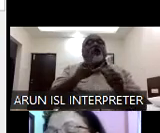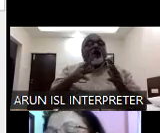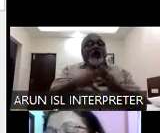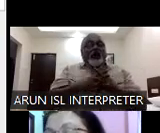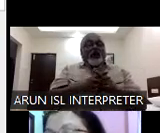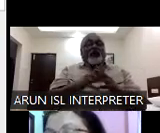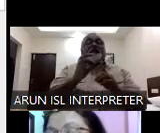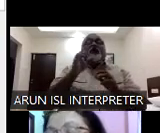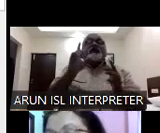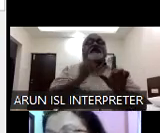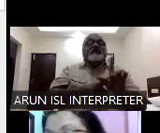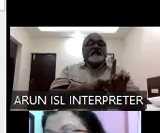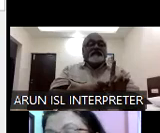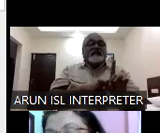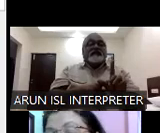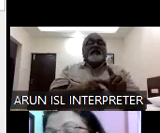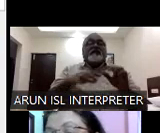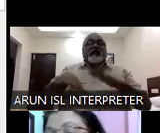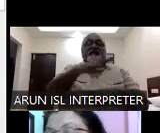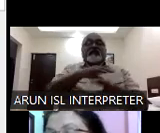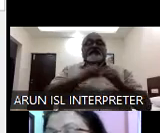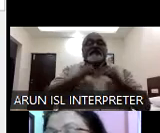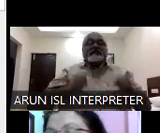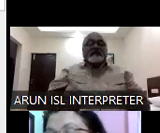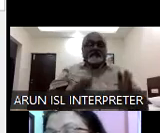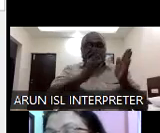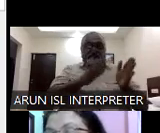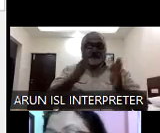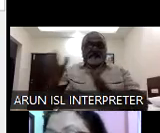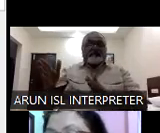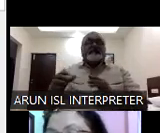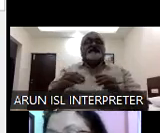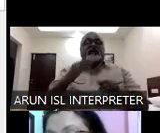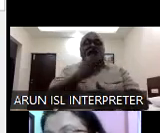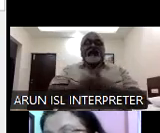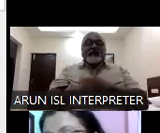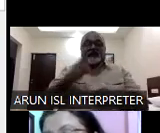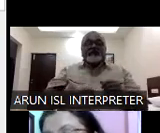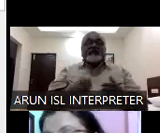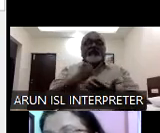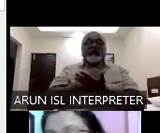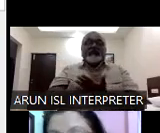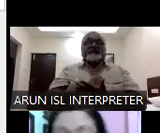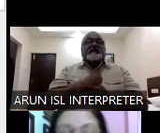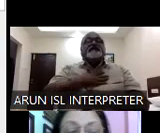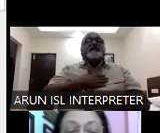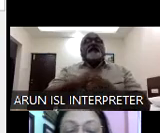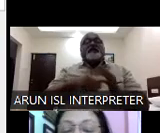programs, systems in place so that they are able to enjoy the same rights as any other